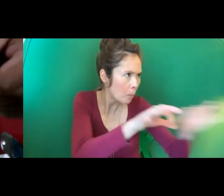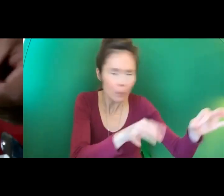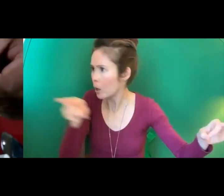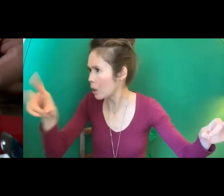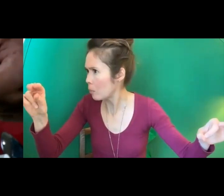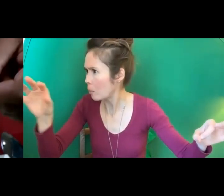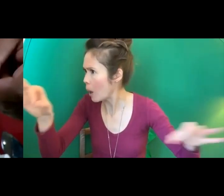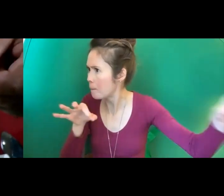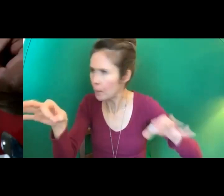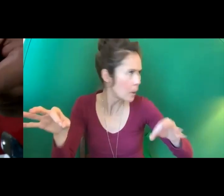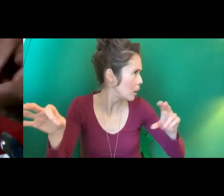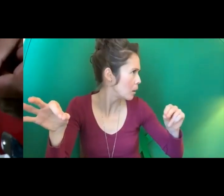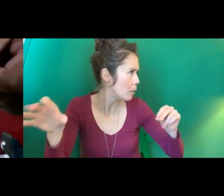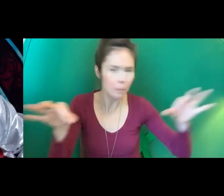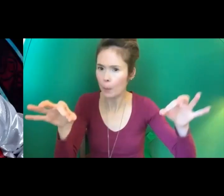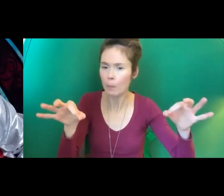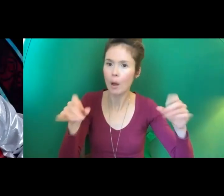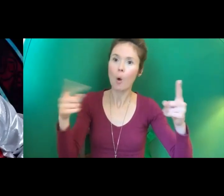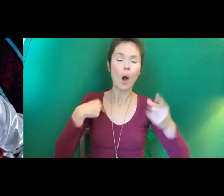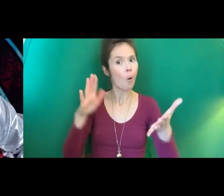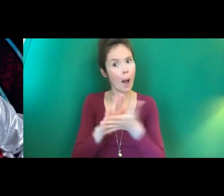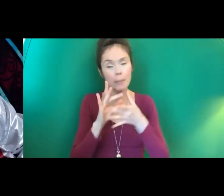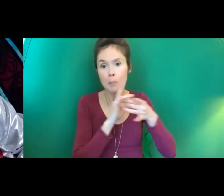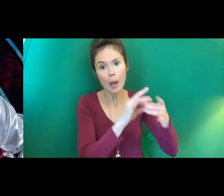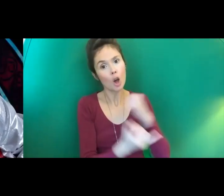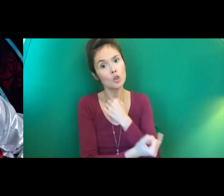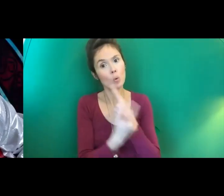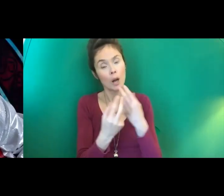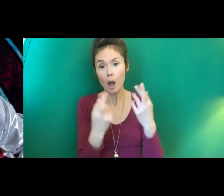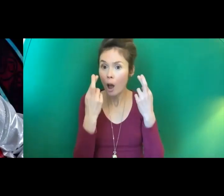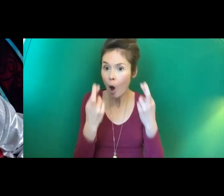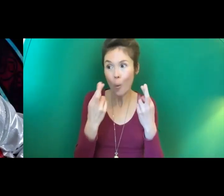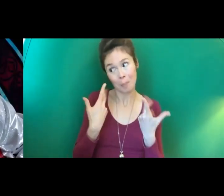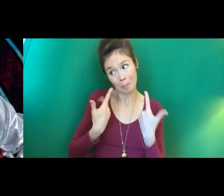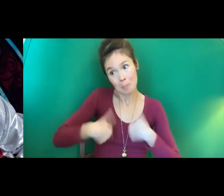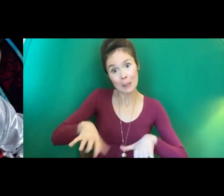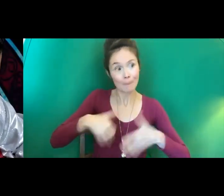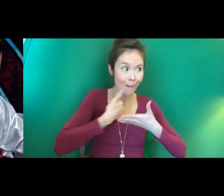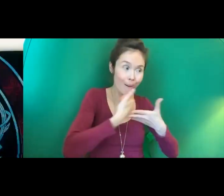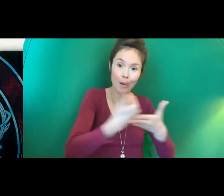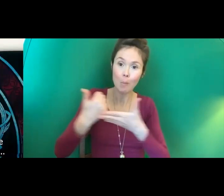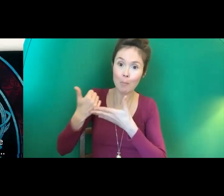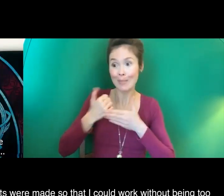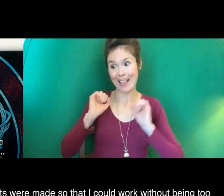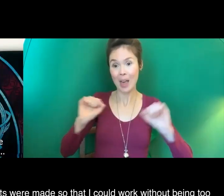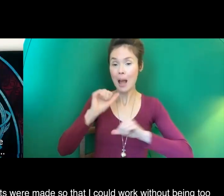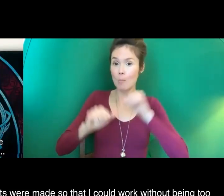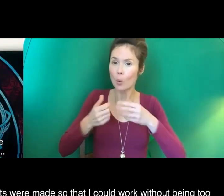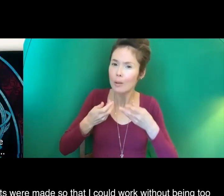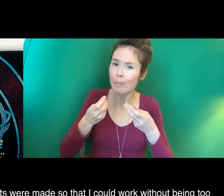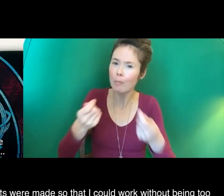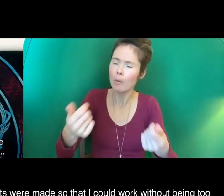to be part of this process with John Kelly, and I hope I helped with getting things to run smoothly. I'm very grateful